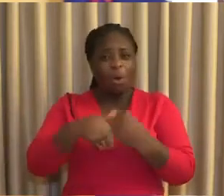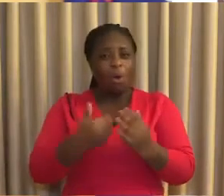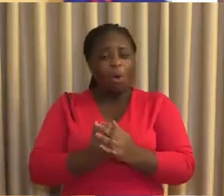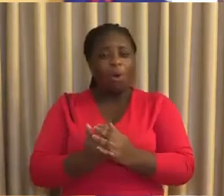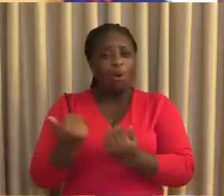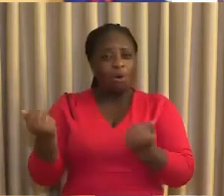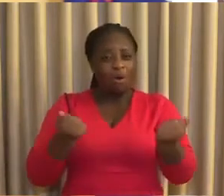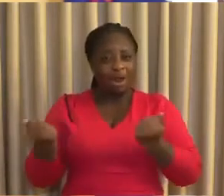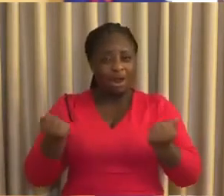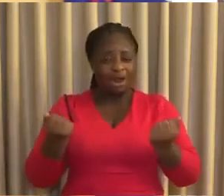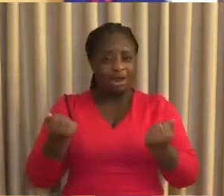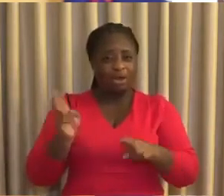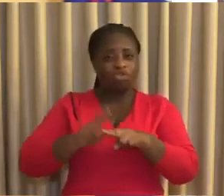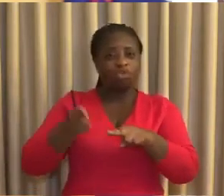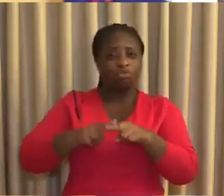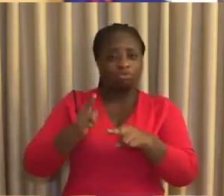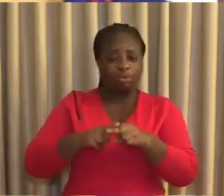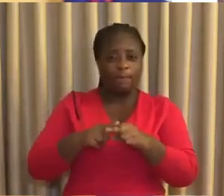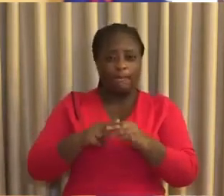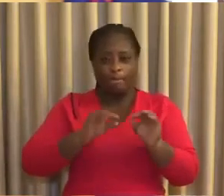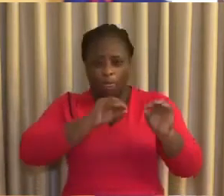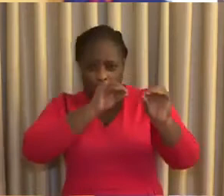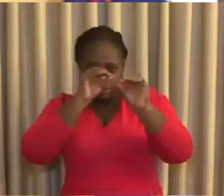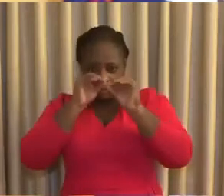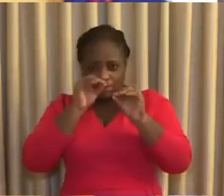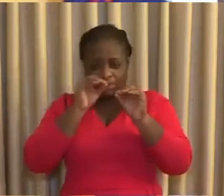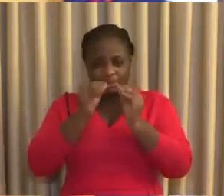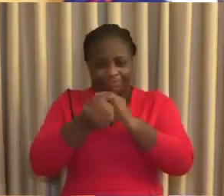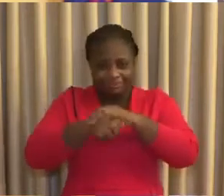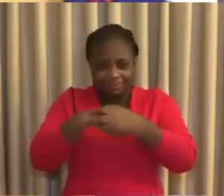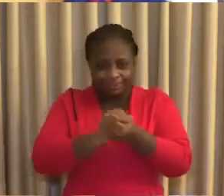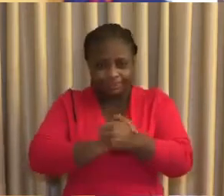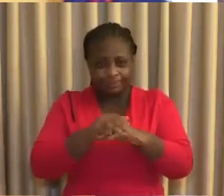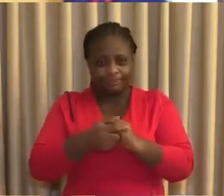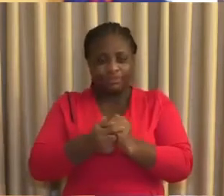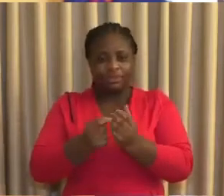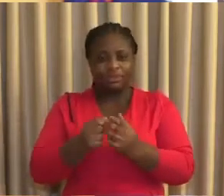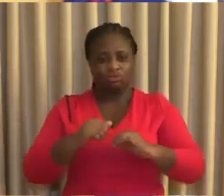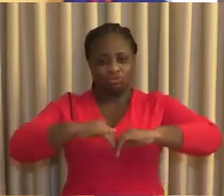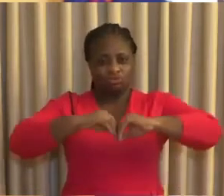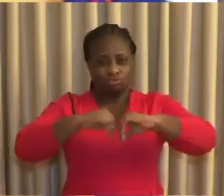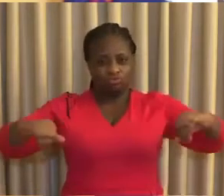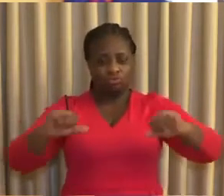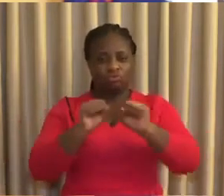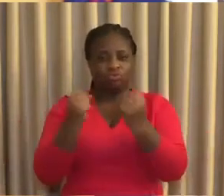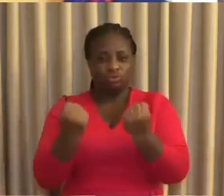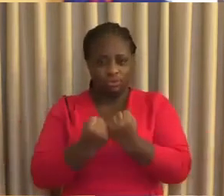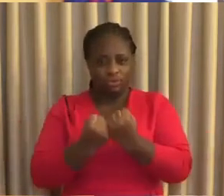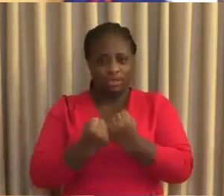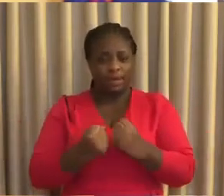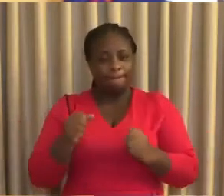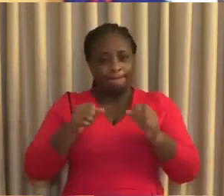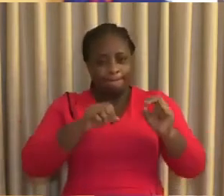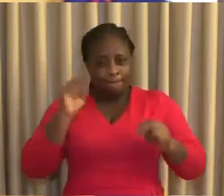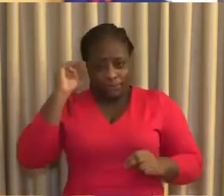shall observe appropriate hygiene protocols and social distancing. The Ministry of Transport has engaged